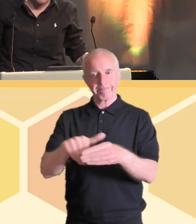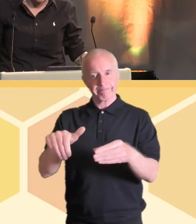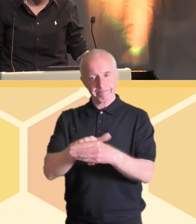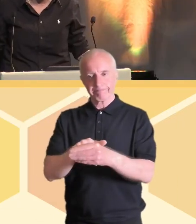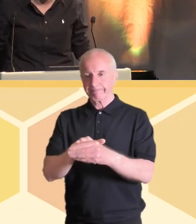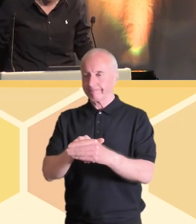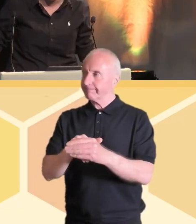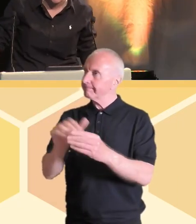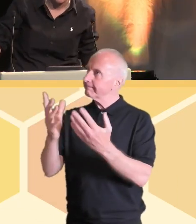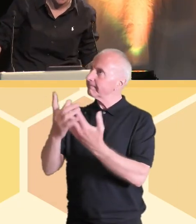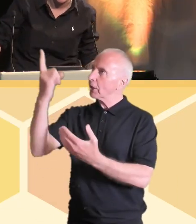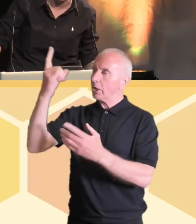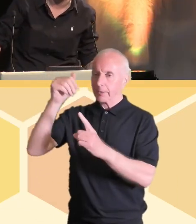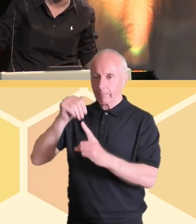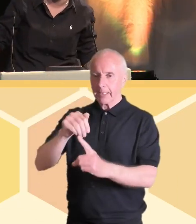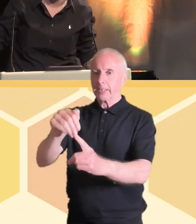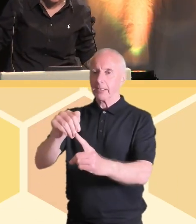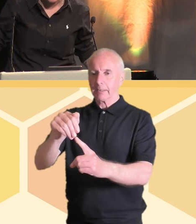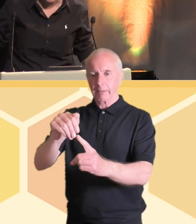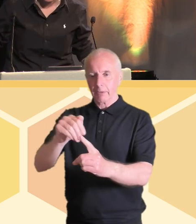God's mission through the Baptist family?